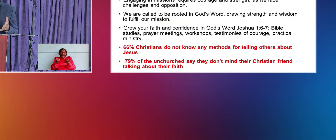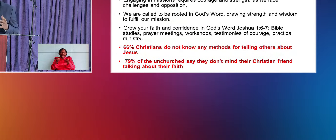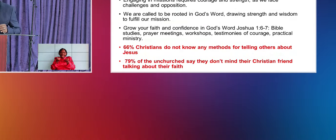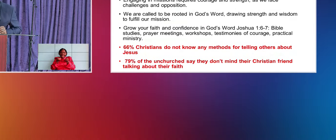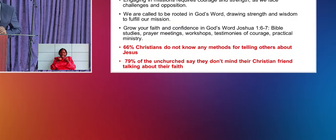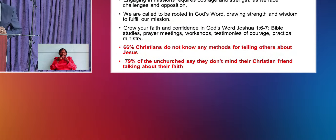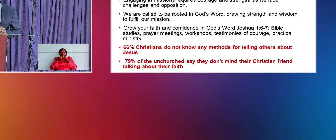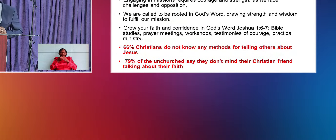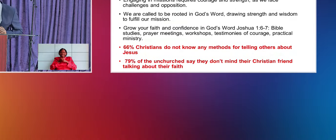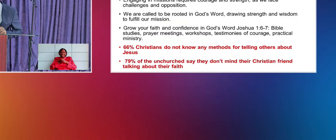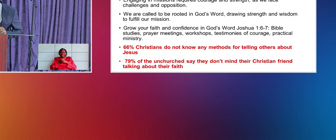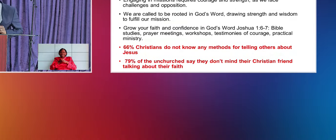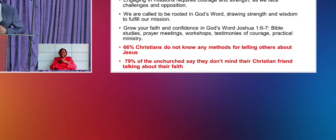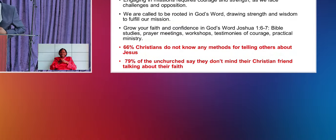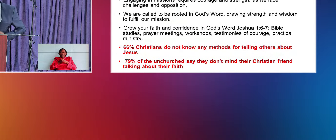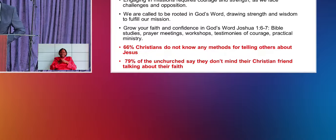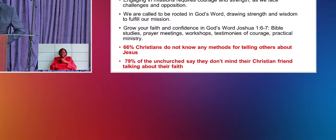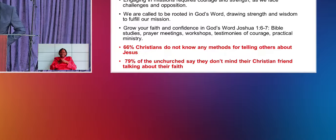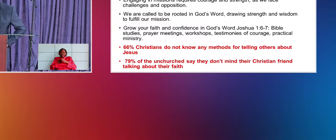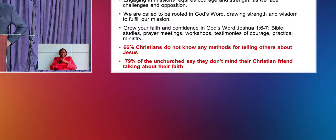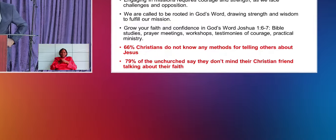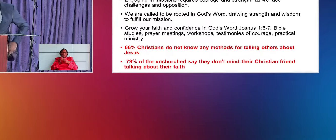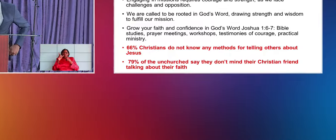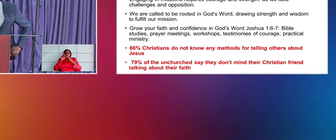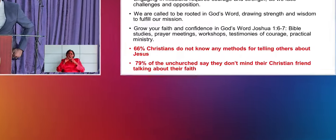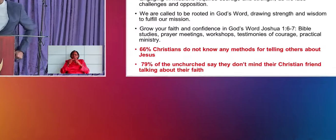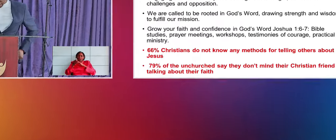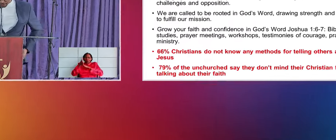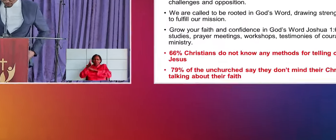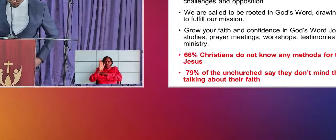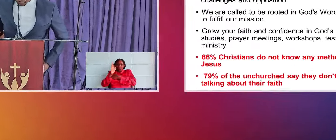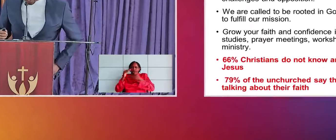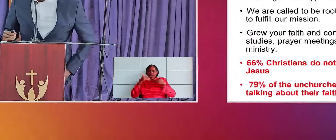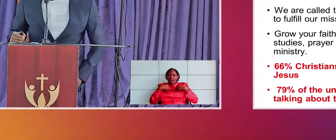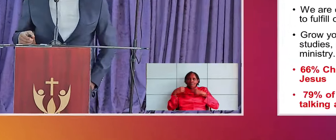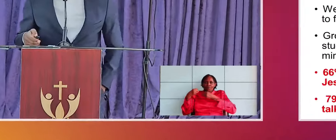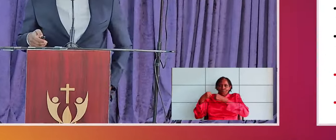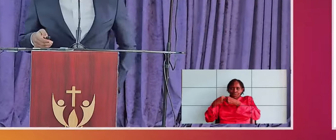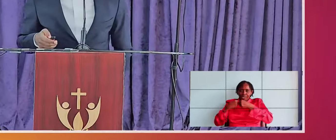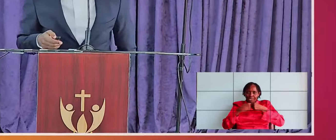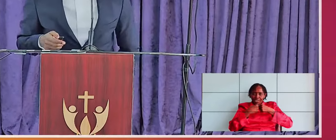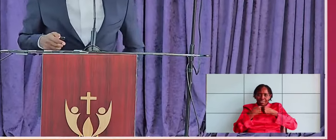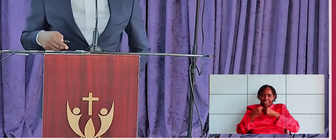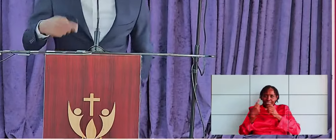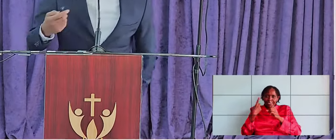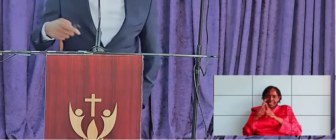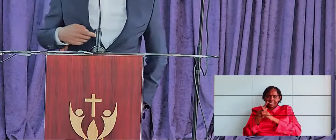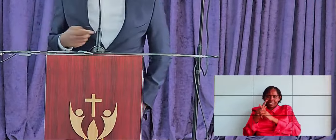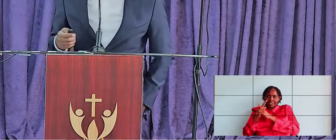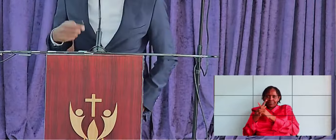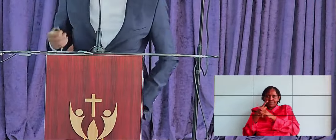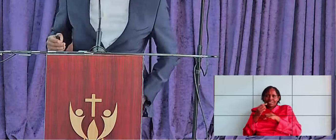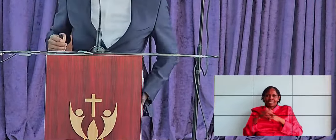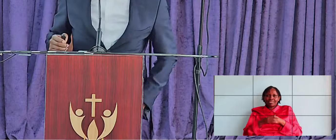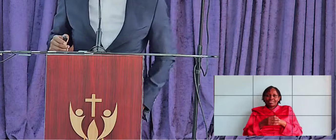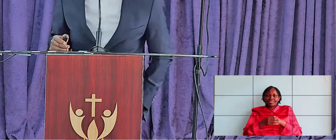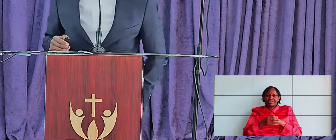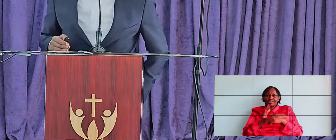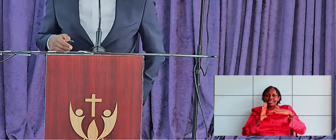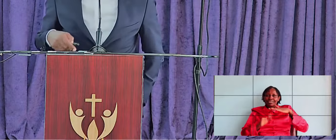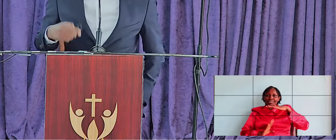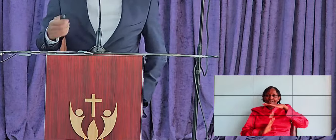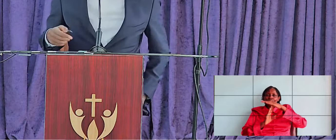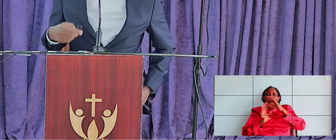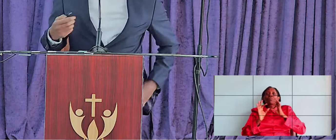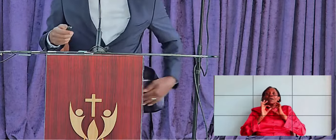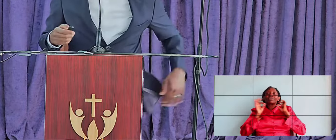well-rooted in the word of God, because we're going to meet challenges of different nature. There's something that our senior pastor mentioned here, and